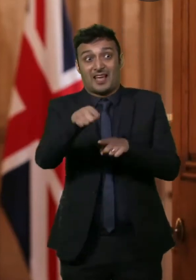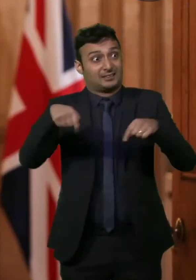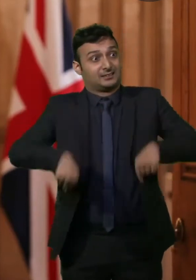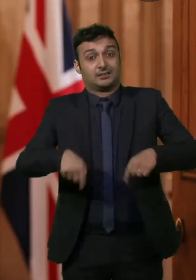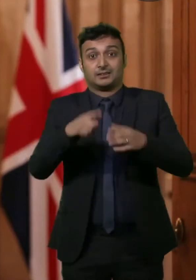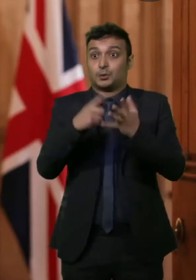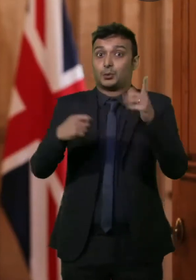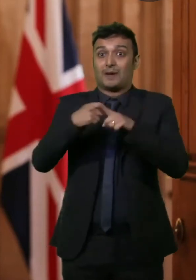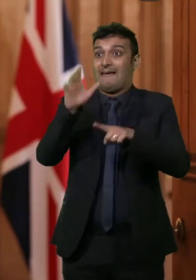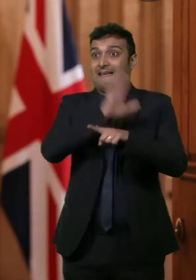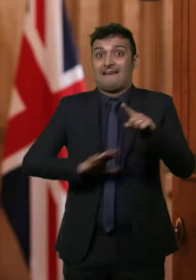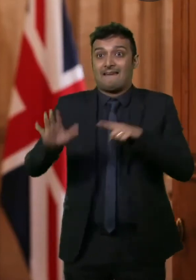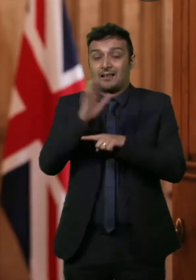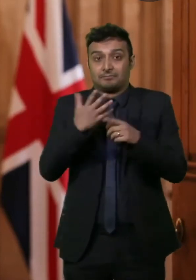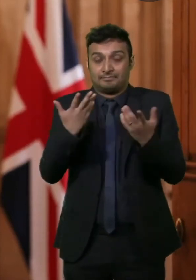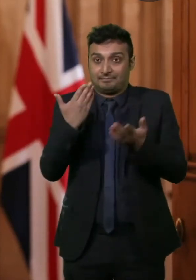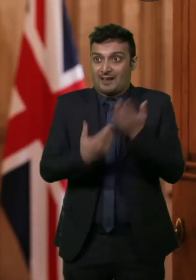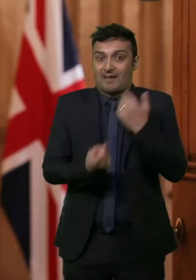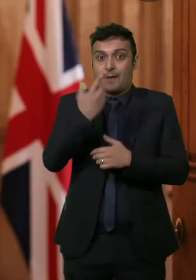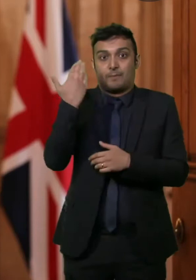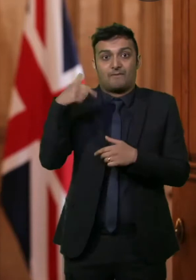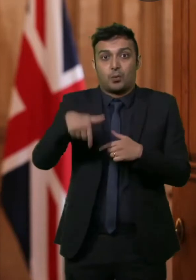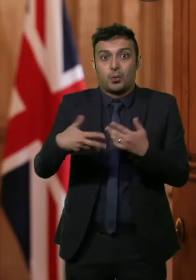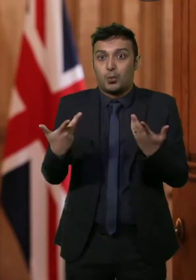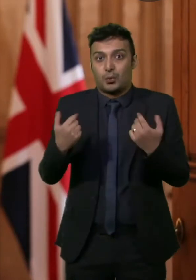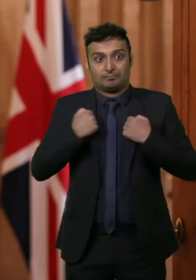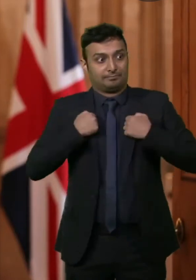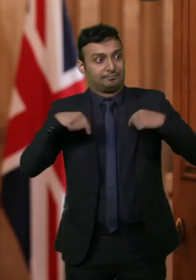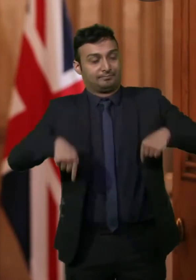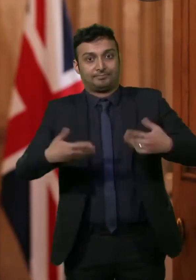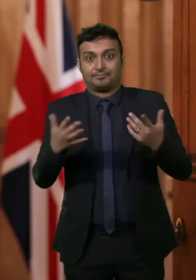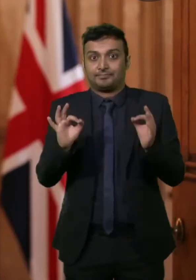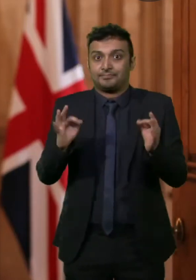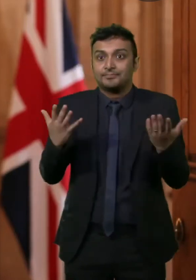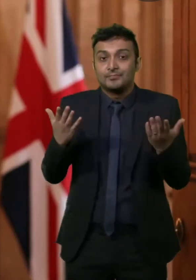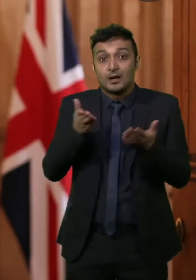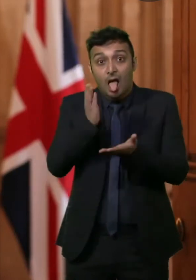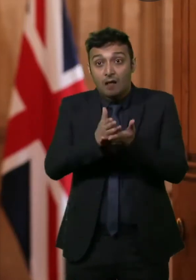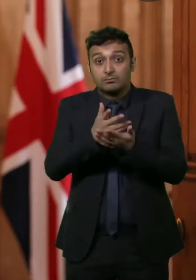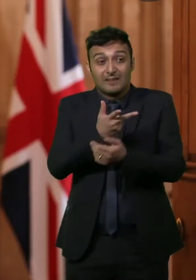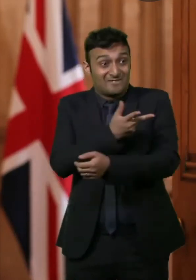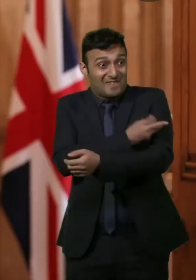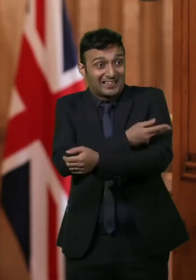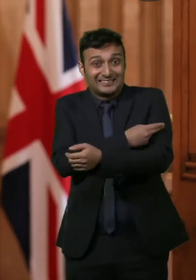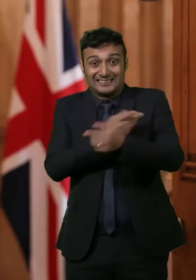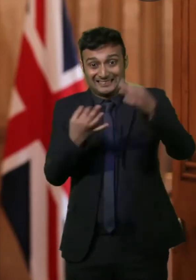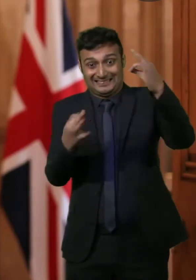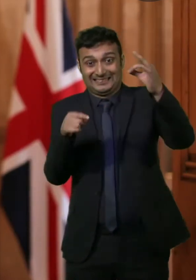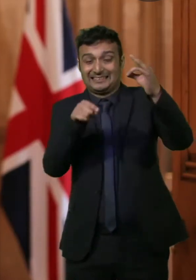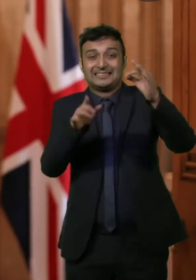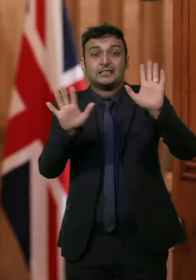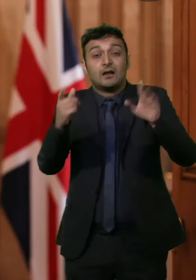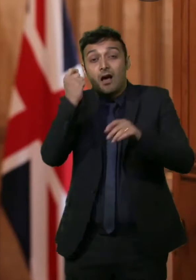our own home market, though clearly vaccine passports as an idea are not new when it comes to